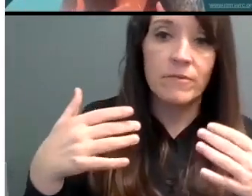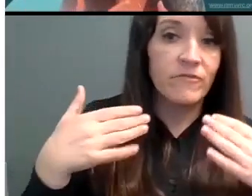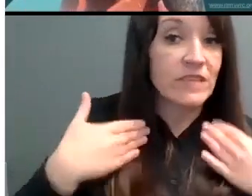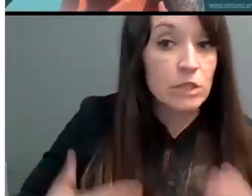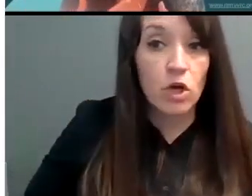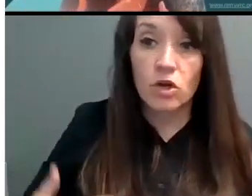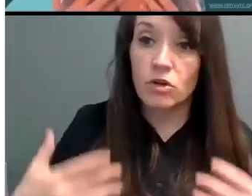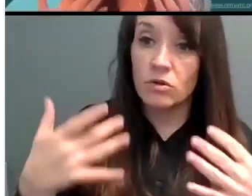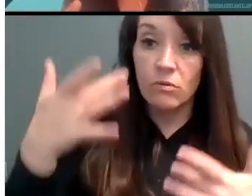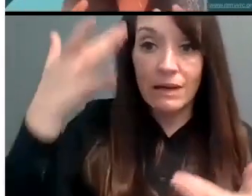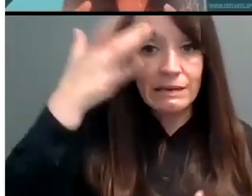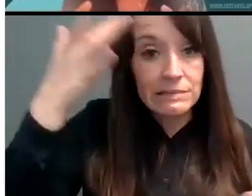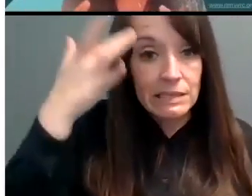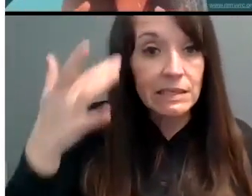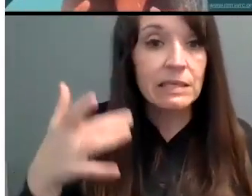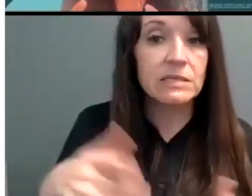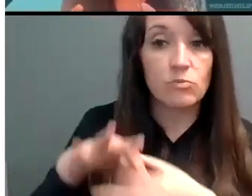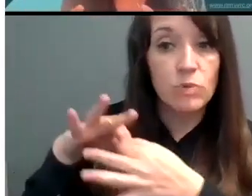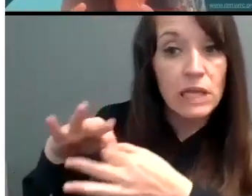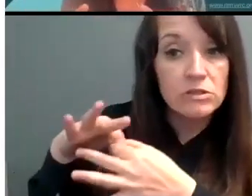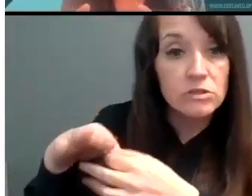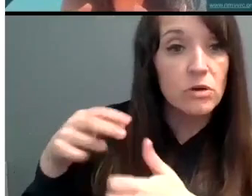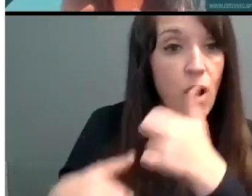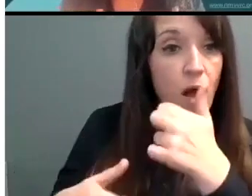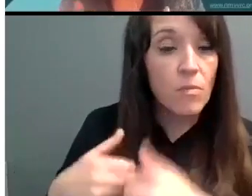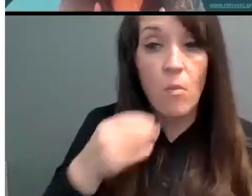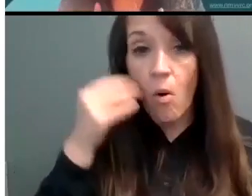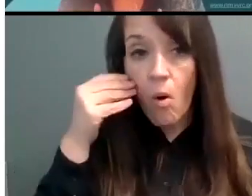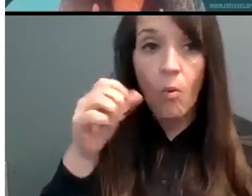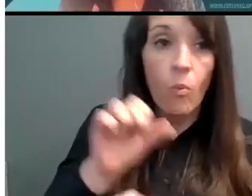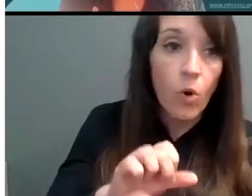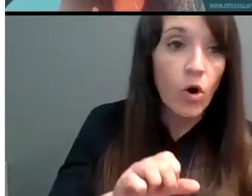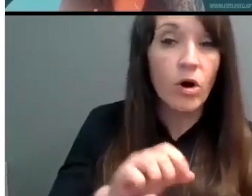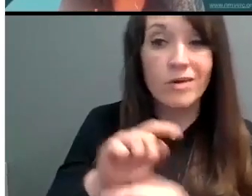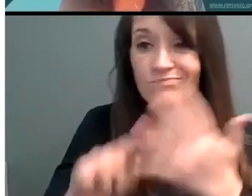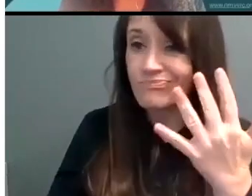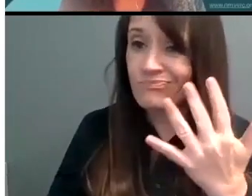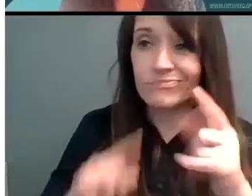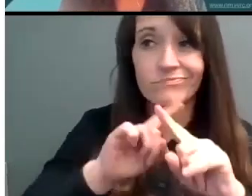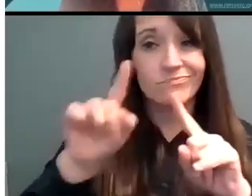struggles, and struggles at home and at work. You can go to the next slide.